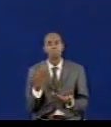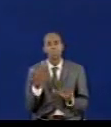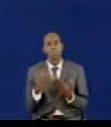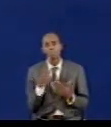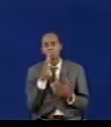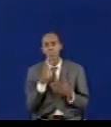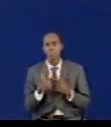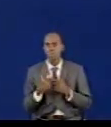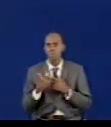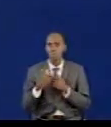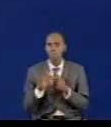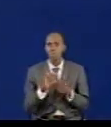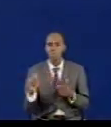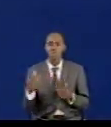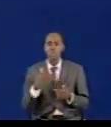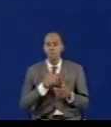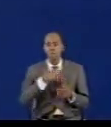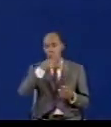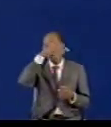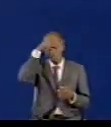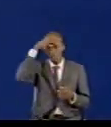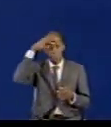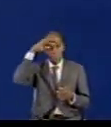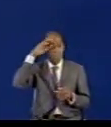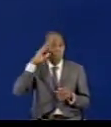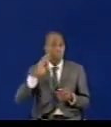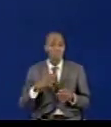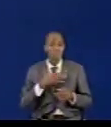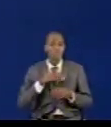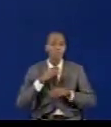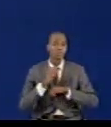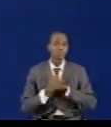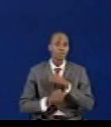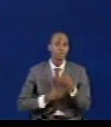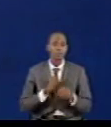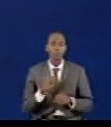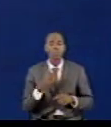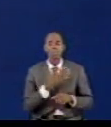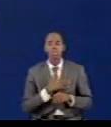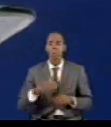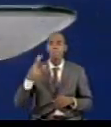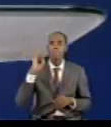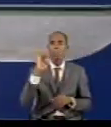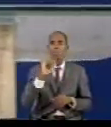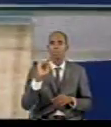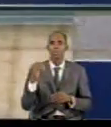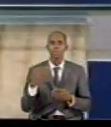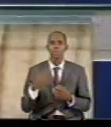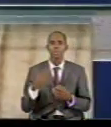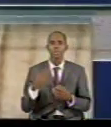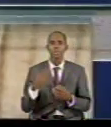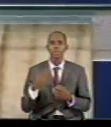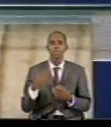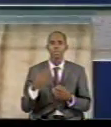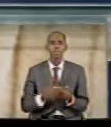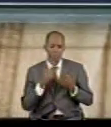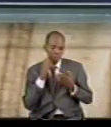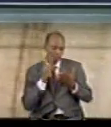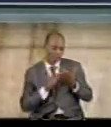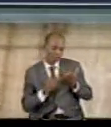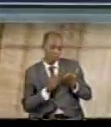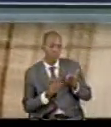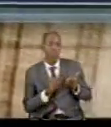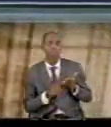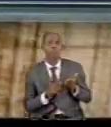running and sweating and suffering and preaching the gospel, he wanted to check out that